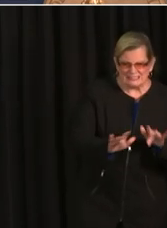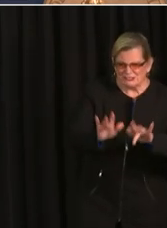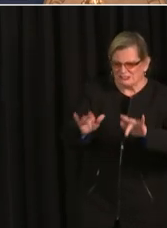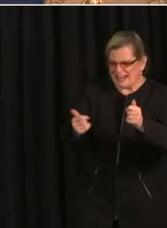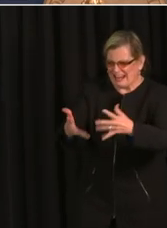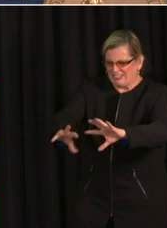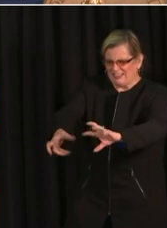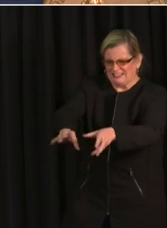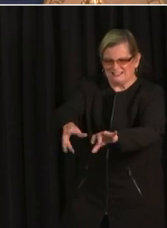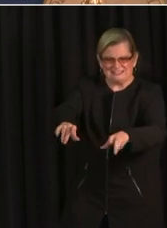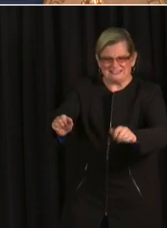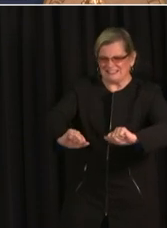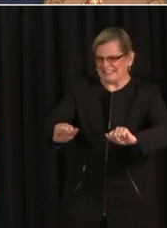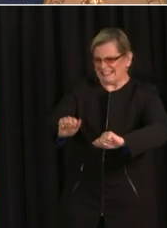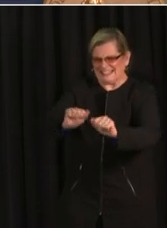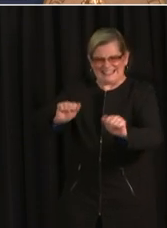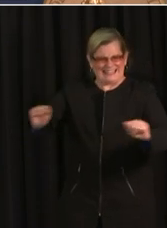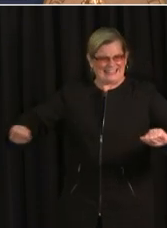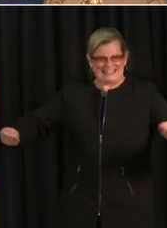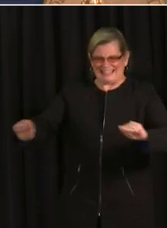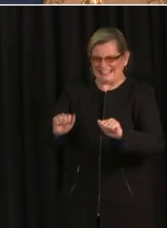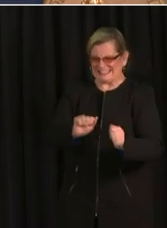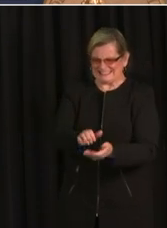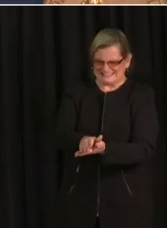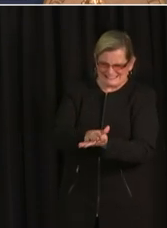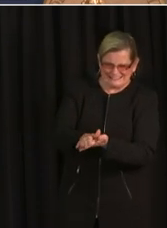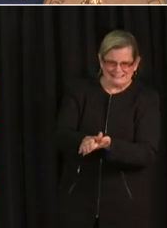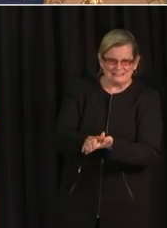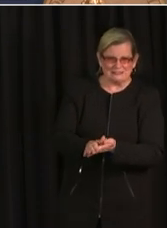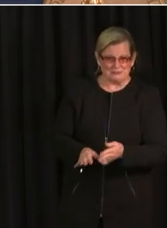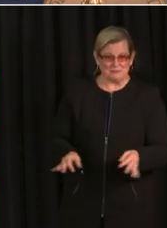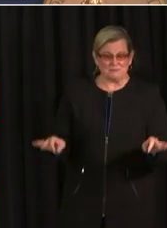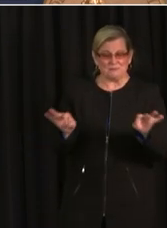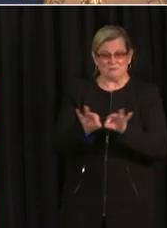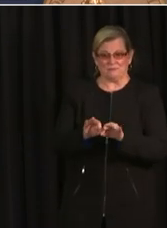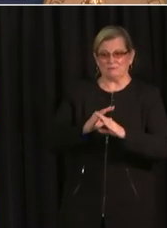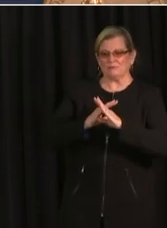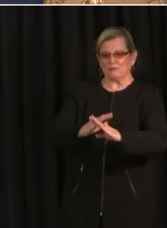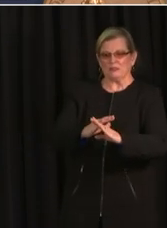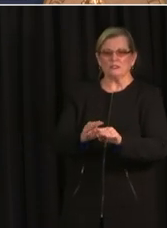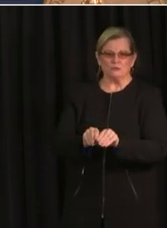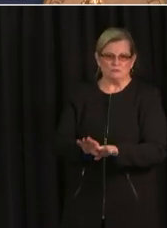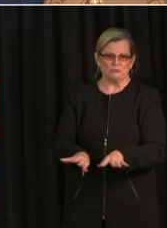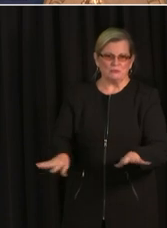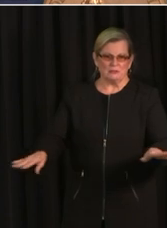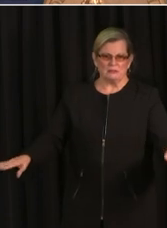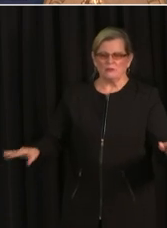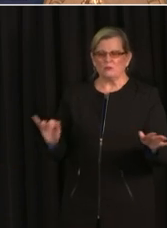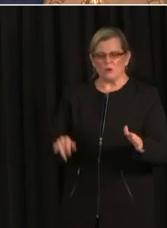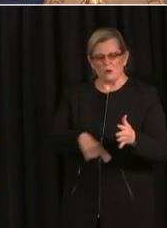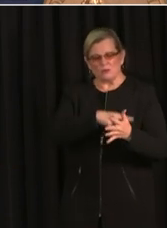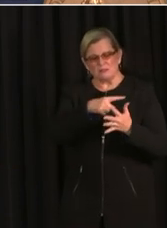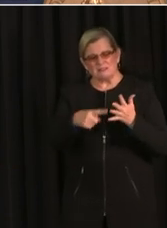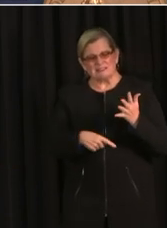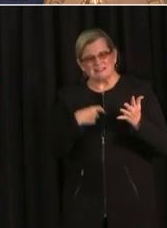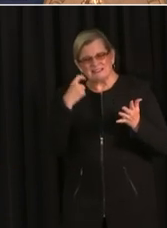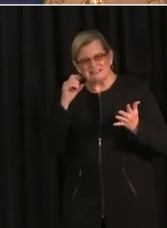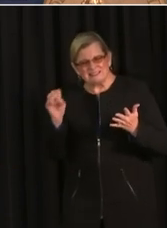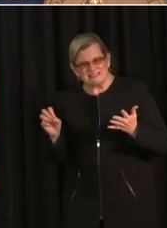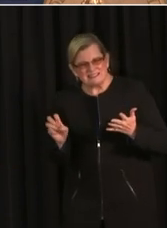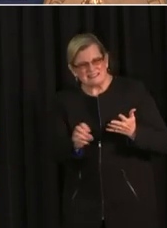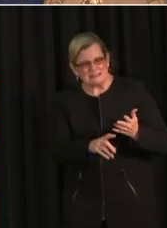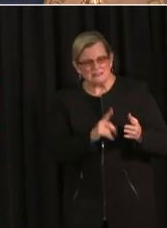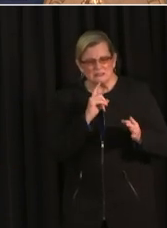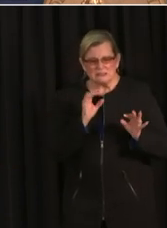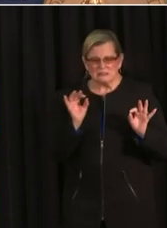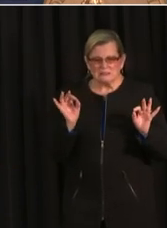please remember, all of these things can stop the spread. I emphasize these because I know,